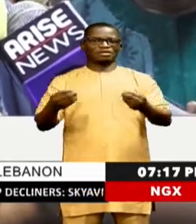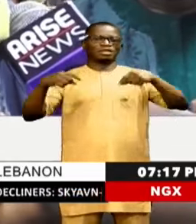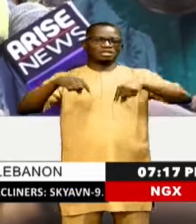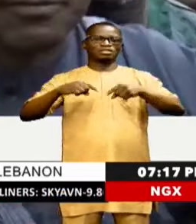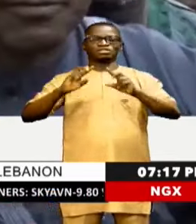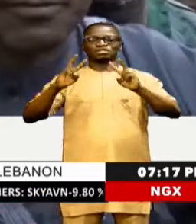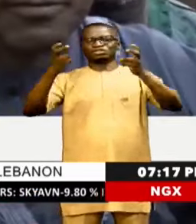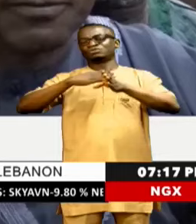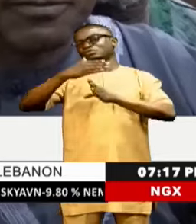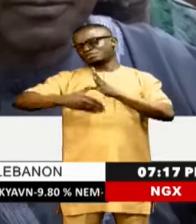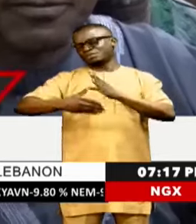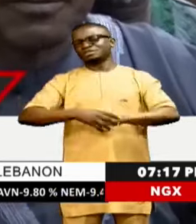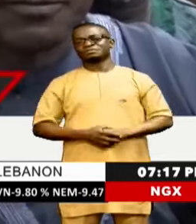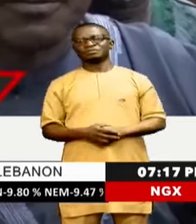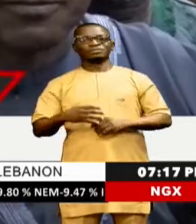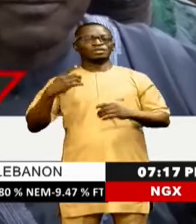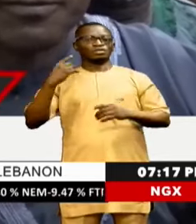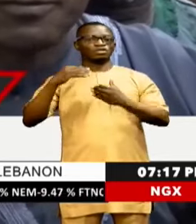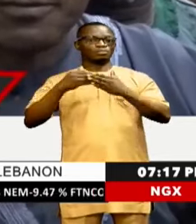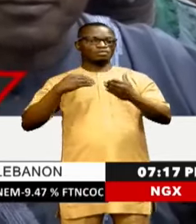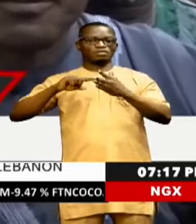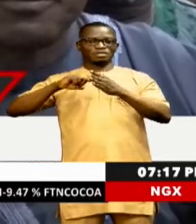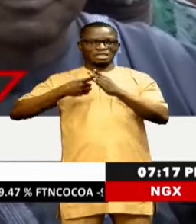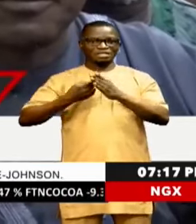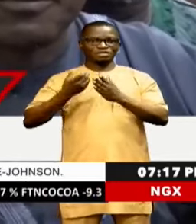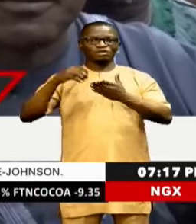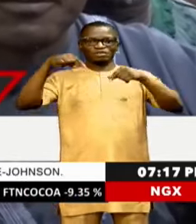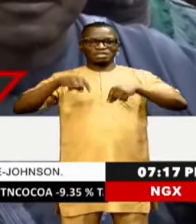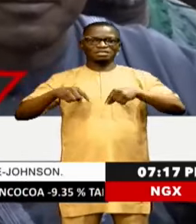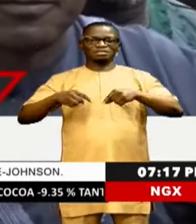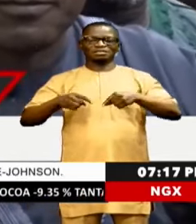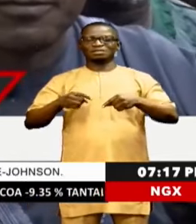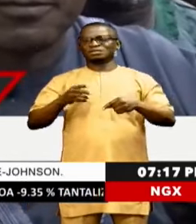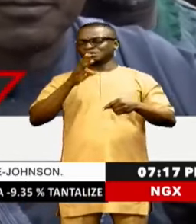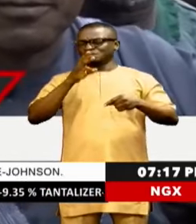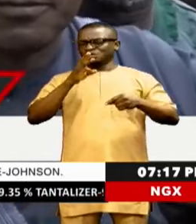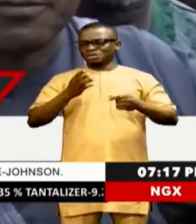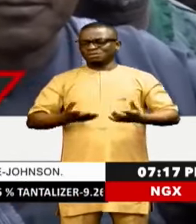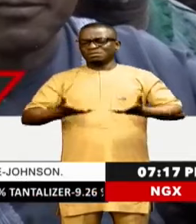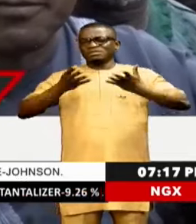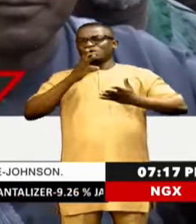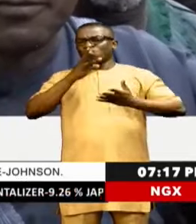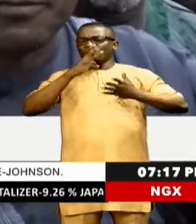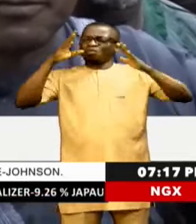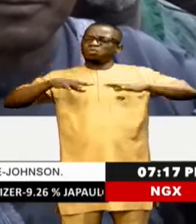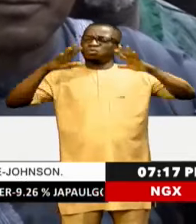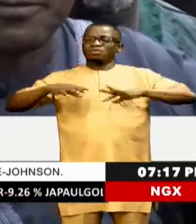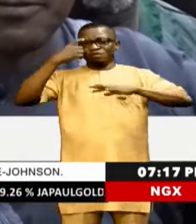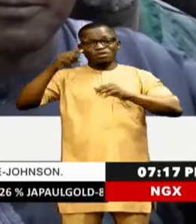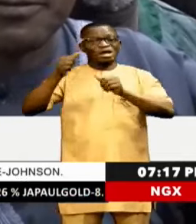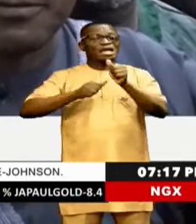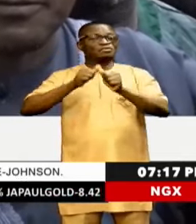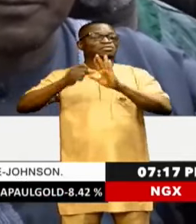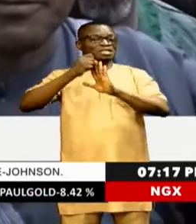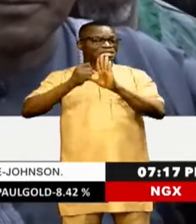completely. Just before the commencement of the heaviest of the rainy season, for every state in